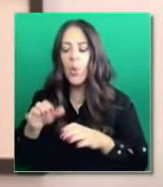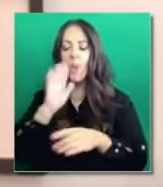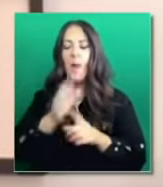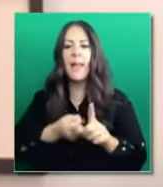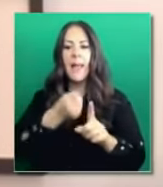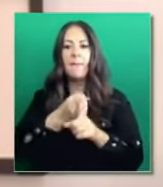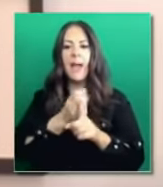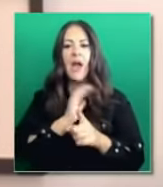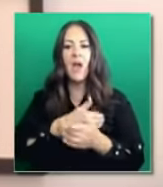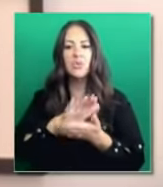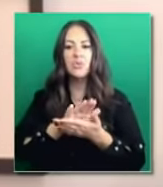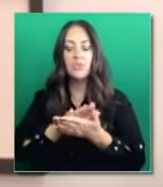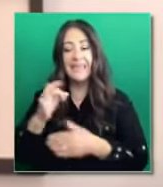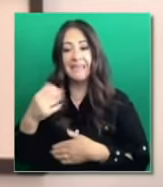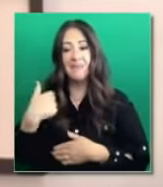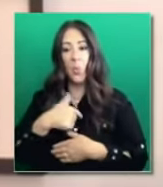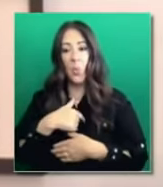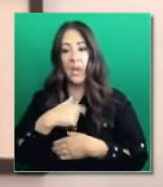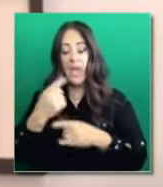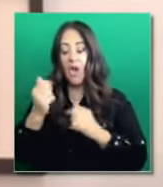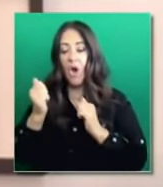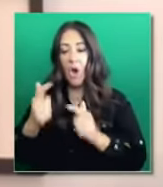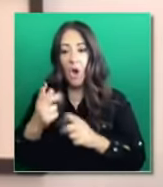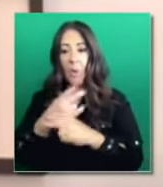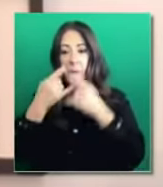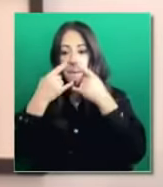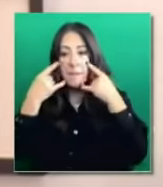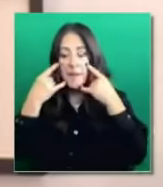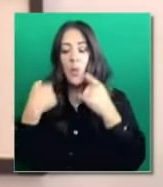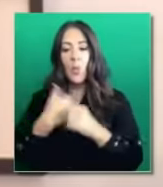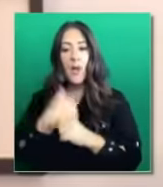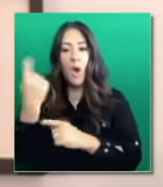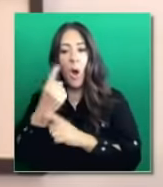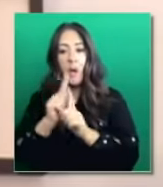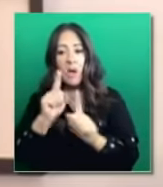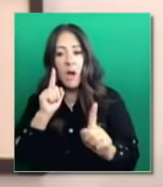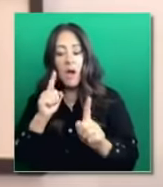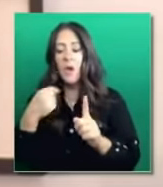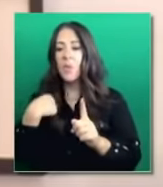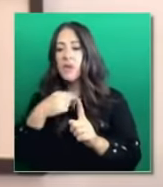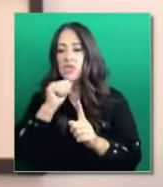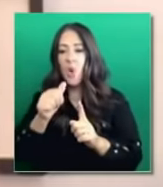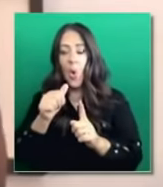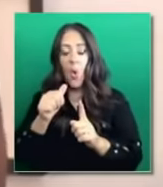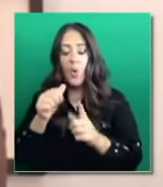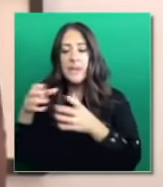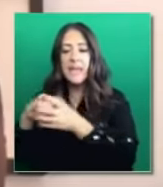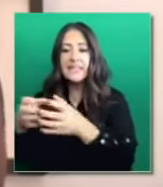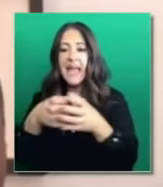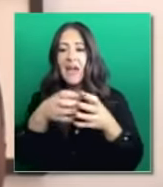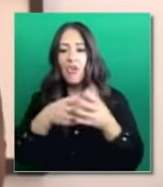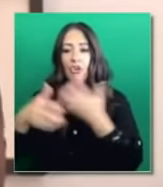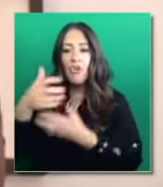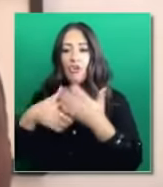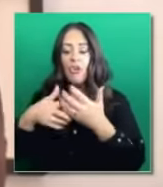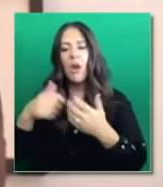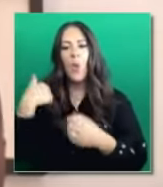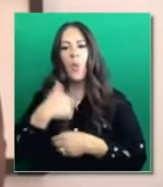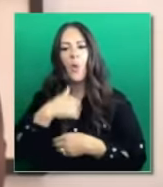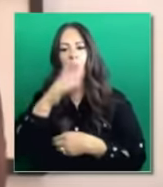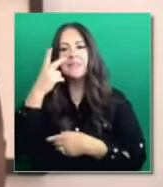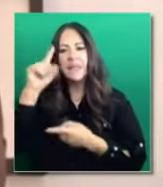regulate ourselves in the community, we're wearing a face mask and social distancing and avoiding gatherings so that we minimize the spread. What we're